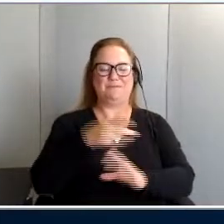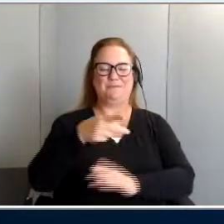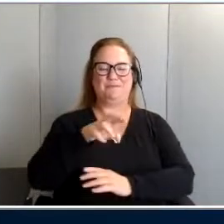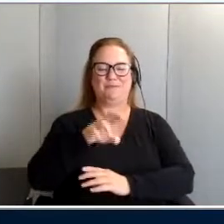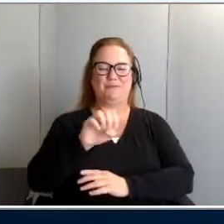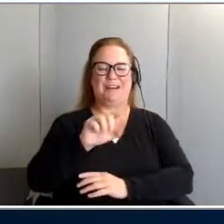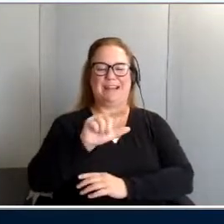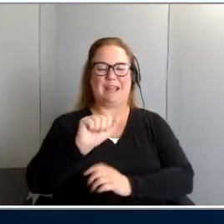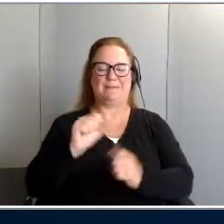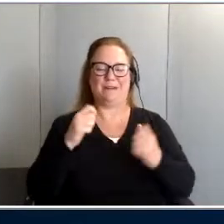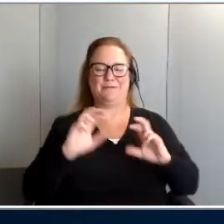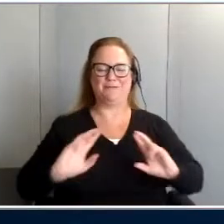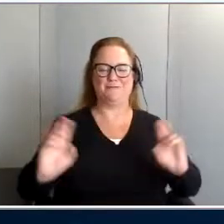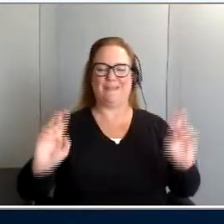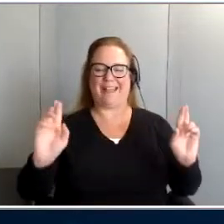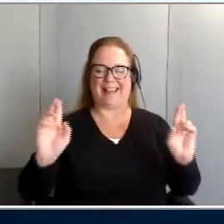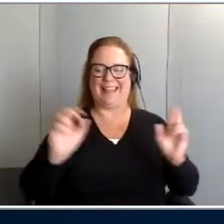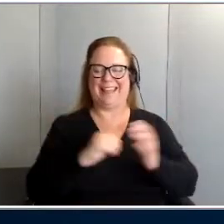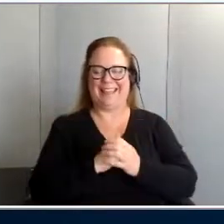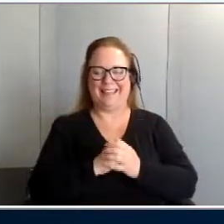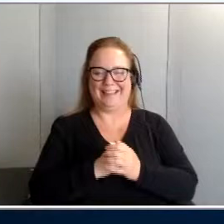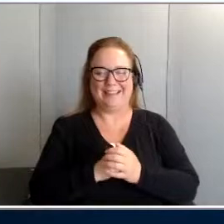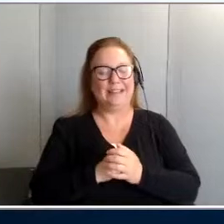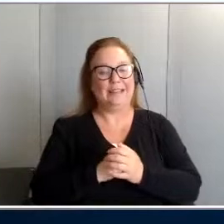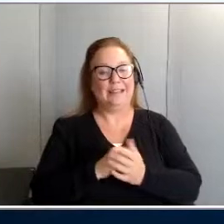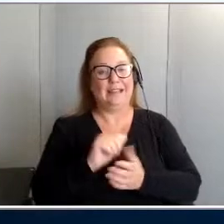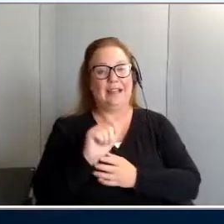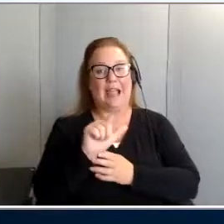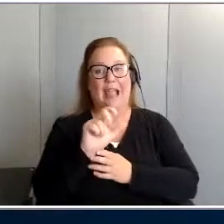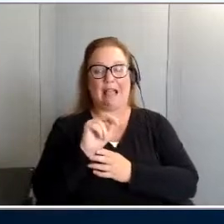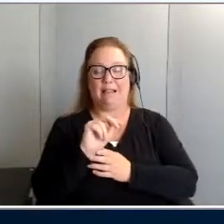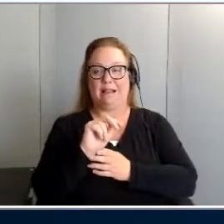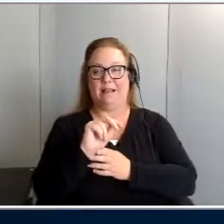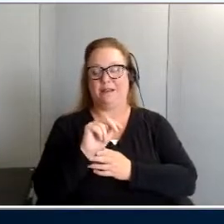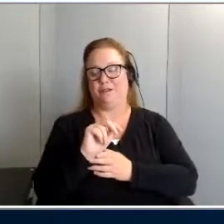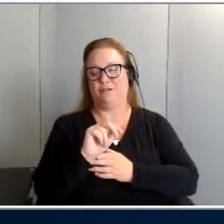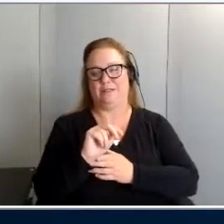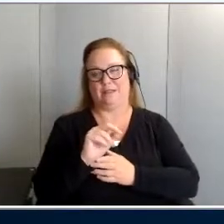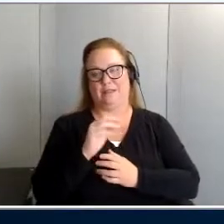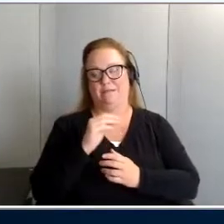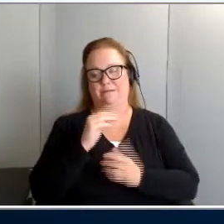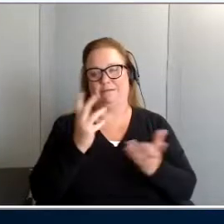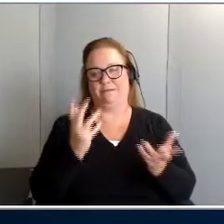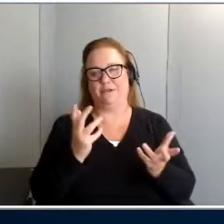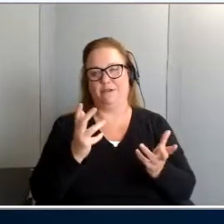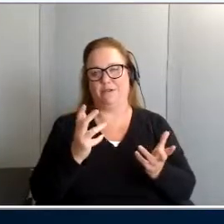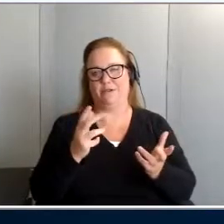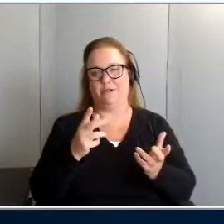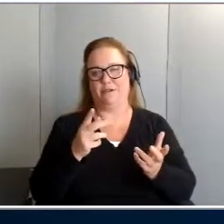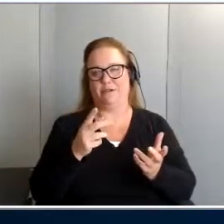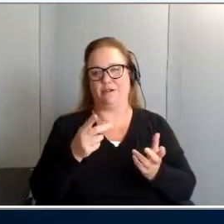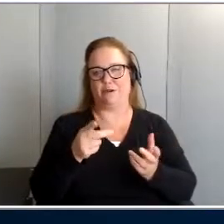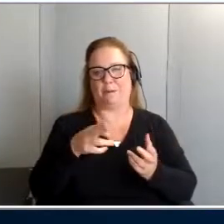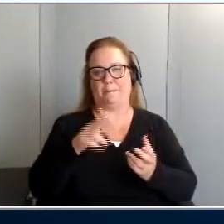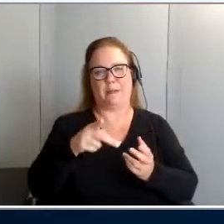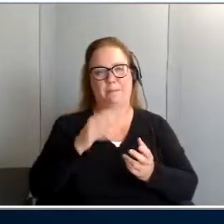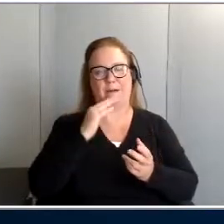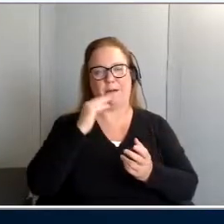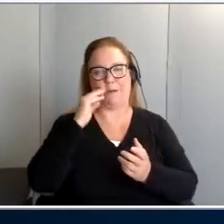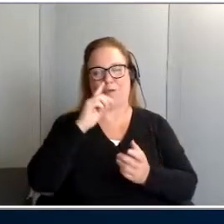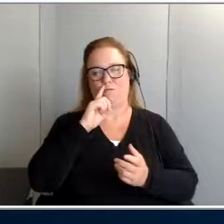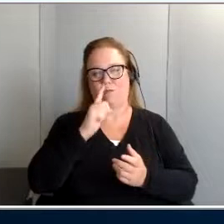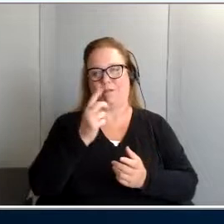warm-up. and in the right mode. Alan, you look right at home up there. I know you've got your little pup at home, and you're a true dog